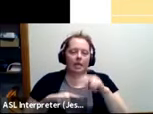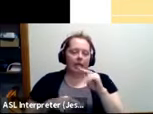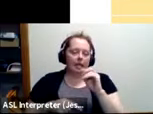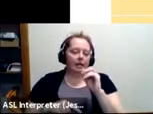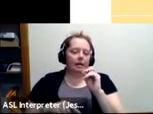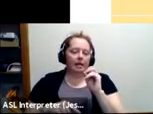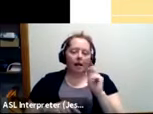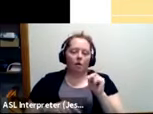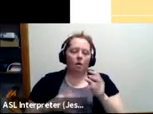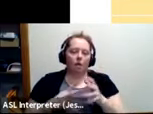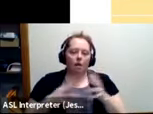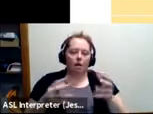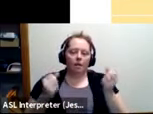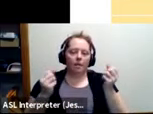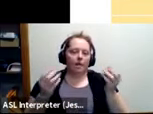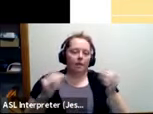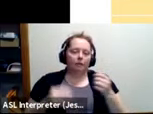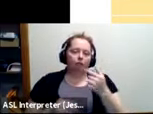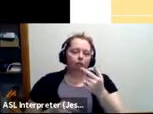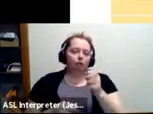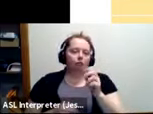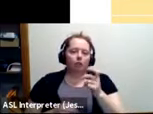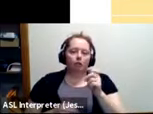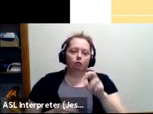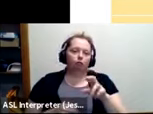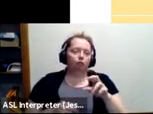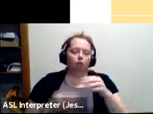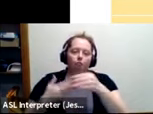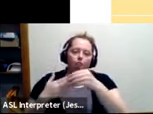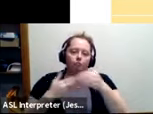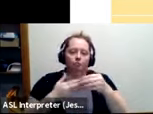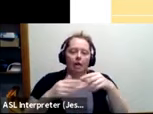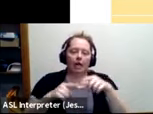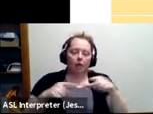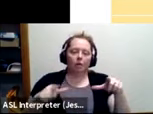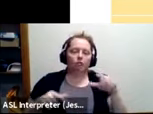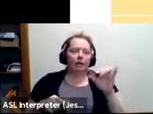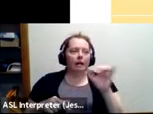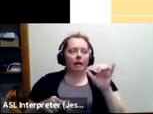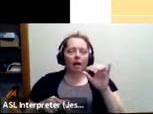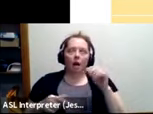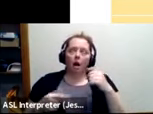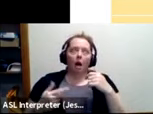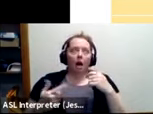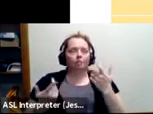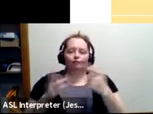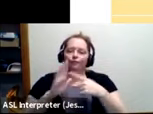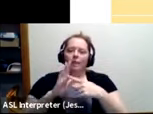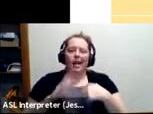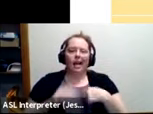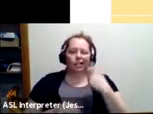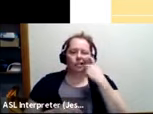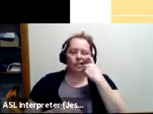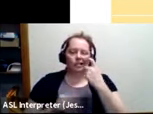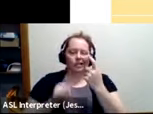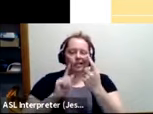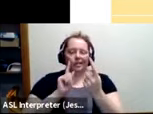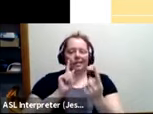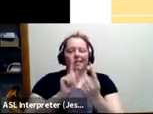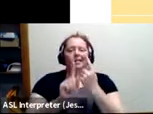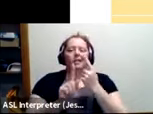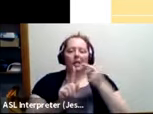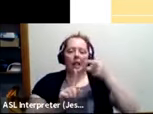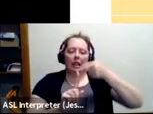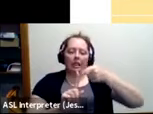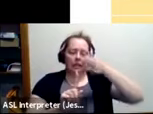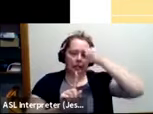have a conversation. Later in the day, you say, you know, I just met this woman on the street, or I just met this guy on the street. And we've already gendered them without necessarily